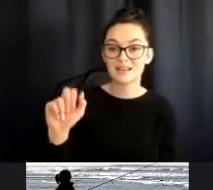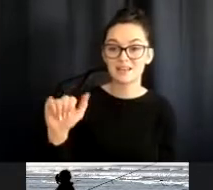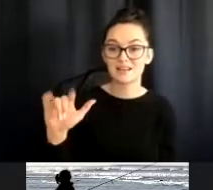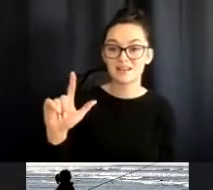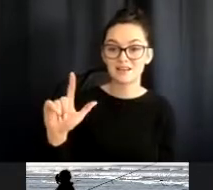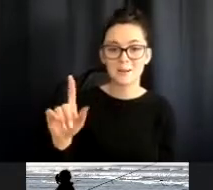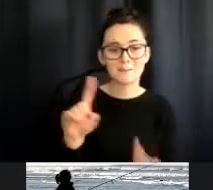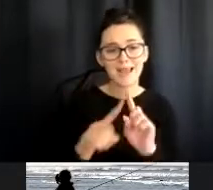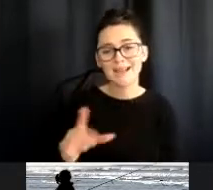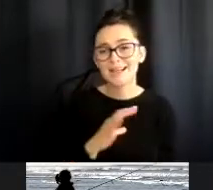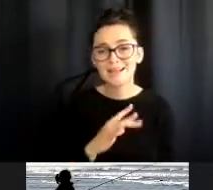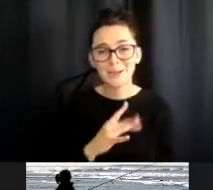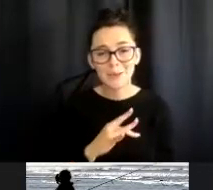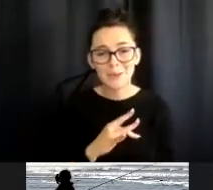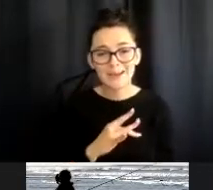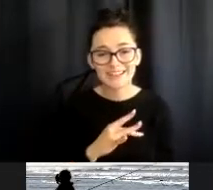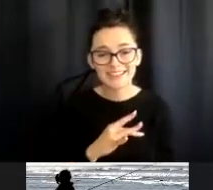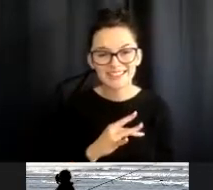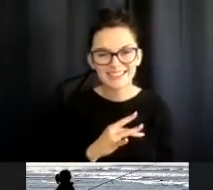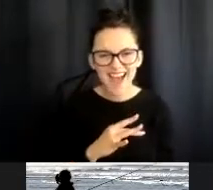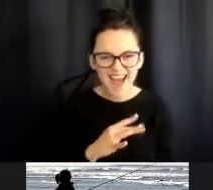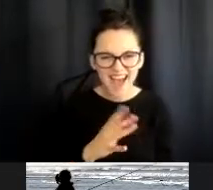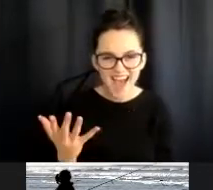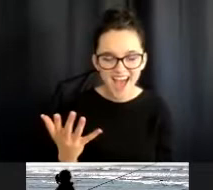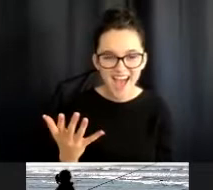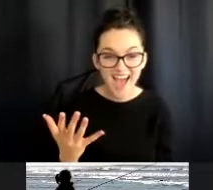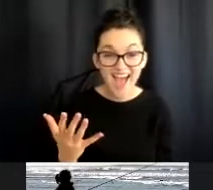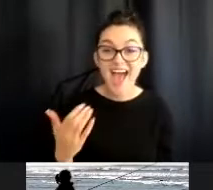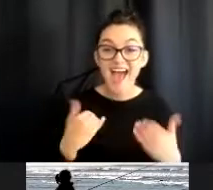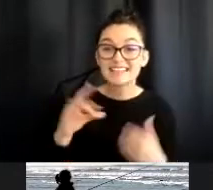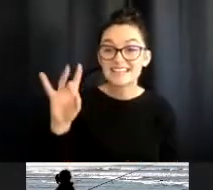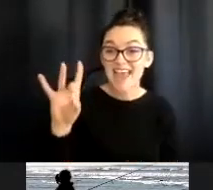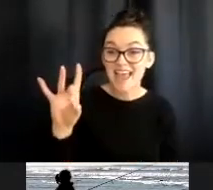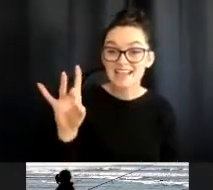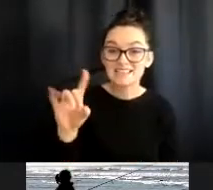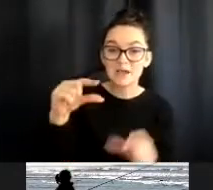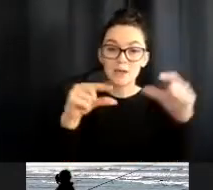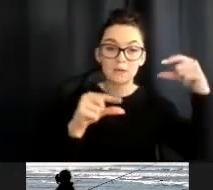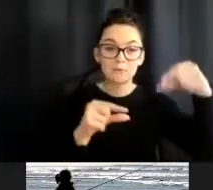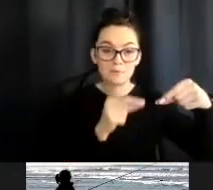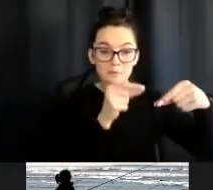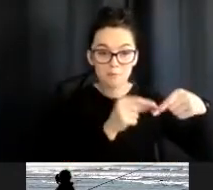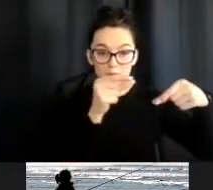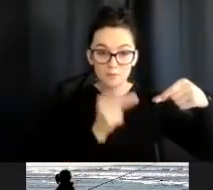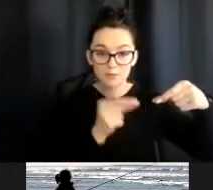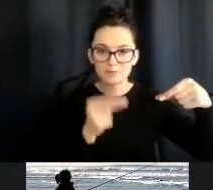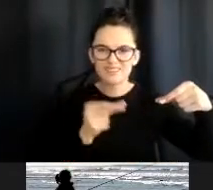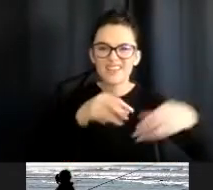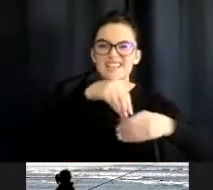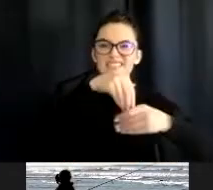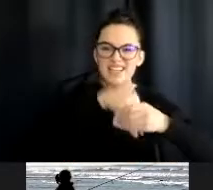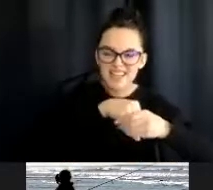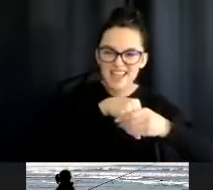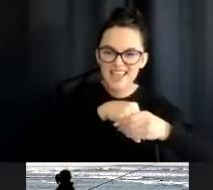so cool. Isn't that awesome? It has 8 plates that are embedded in its